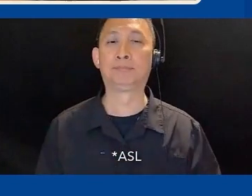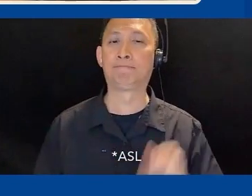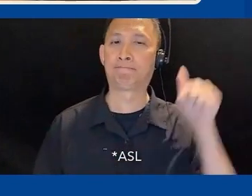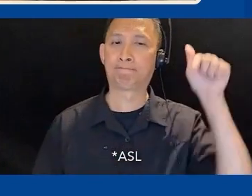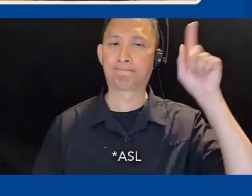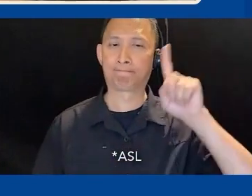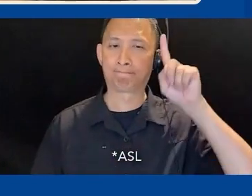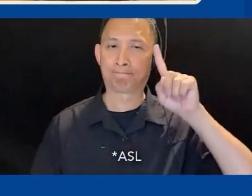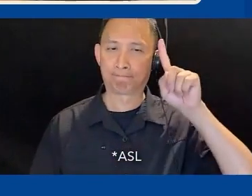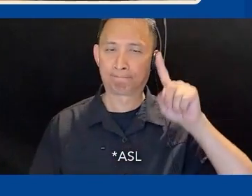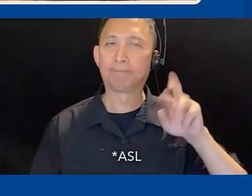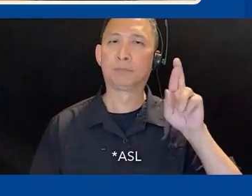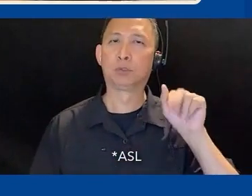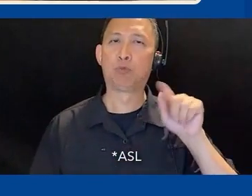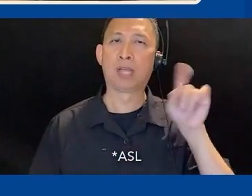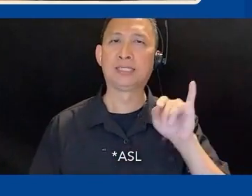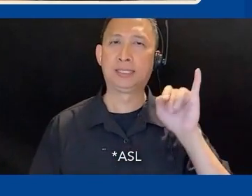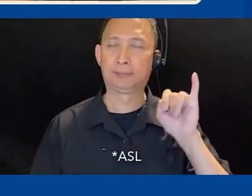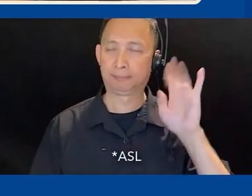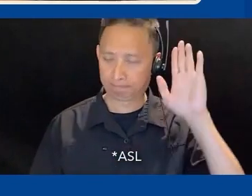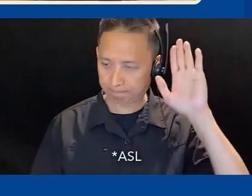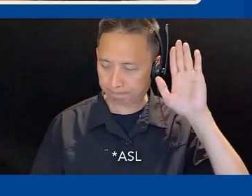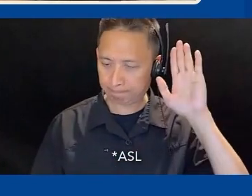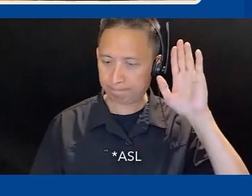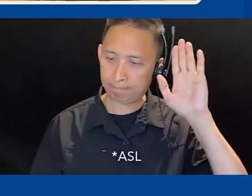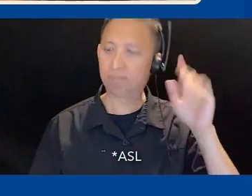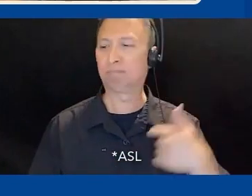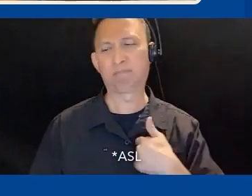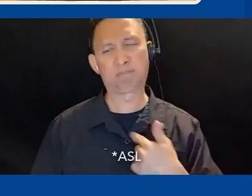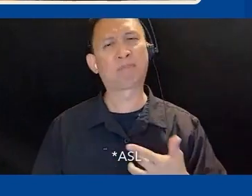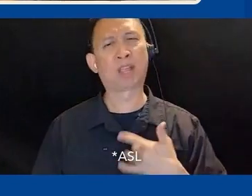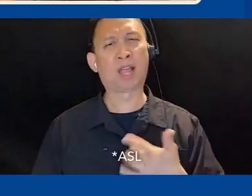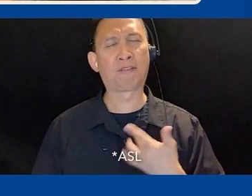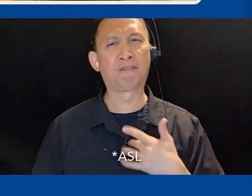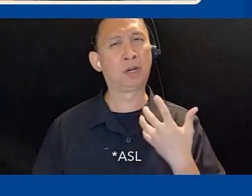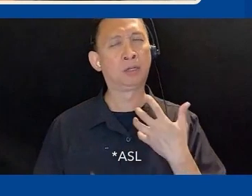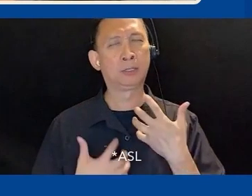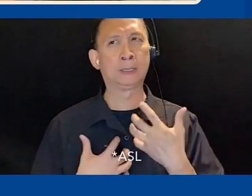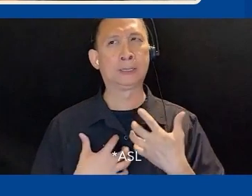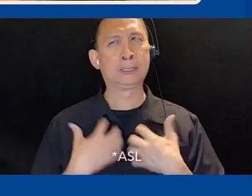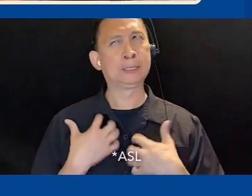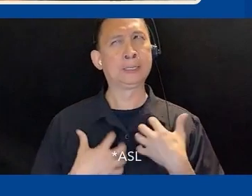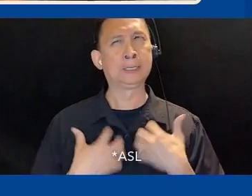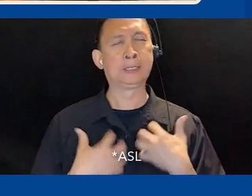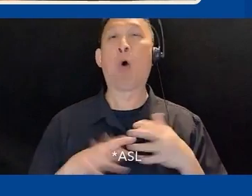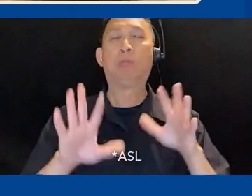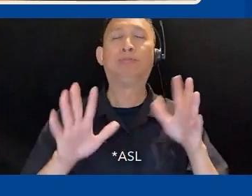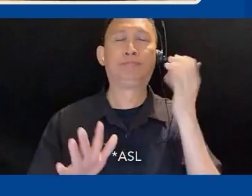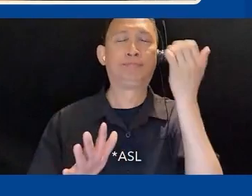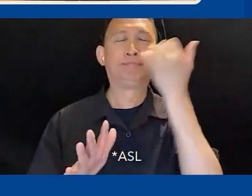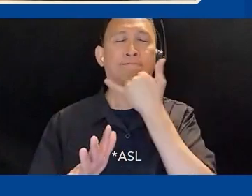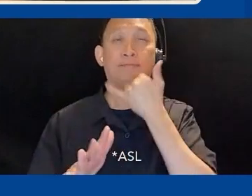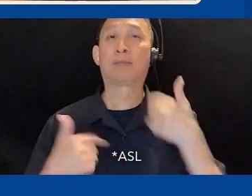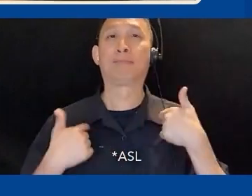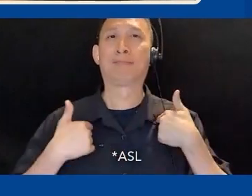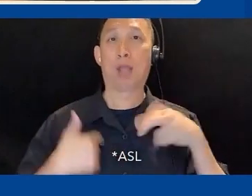of mixed feelings about how things were, you know, ended up going. And I should mention, yeah, this is Razi